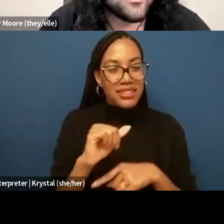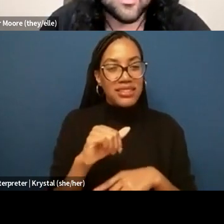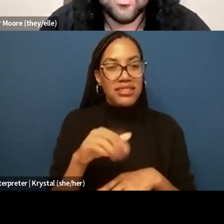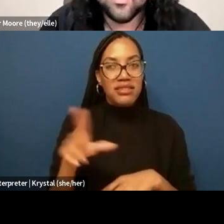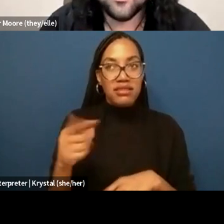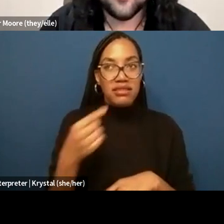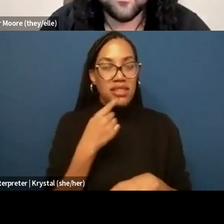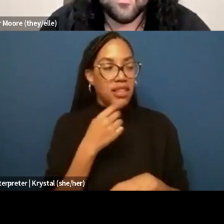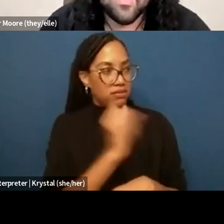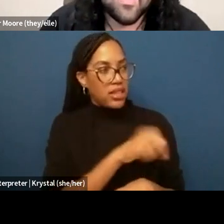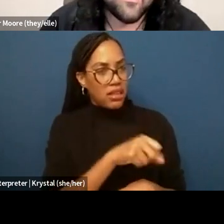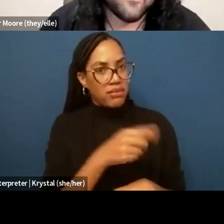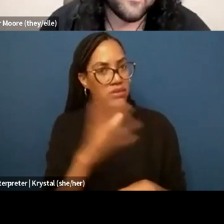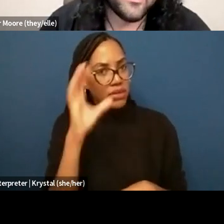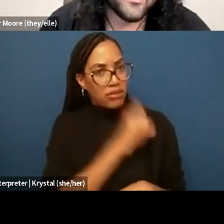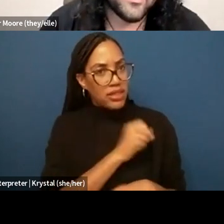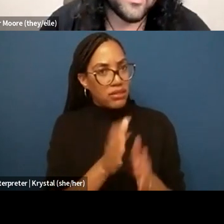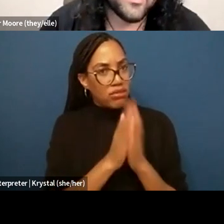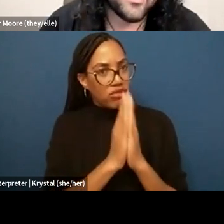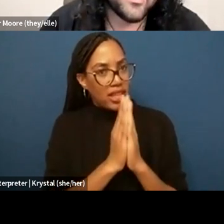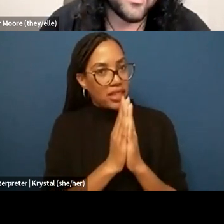missing. Praying to the earth,